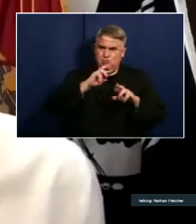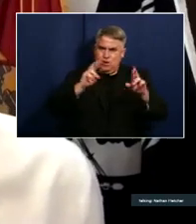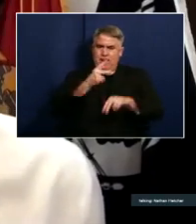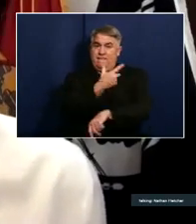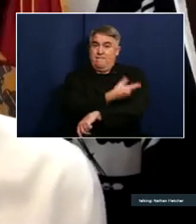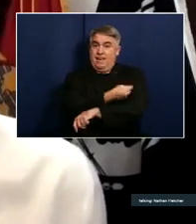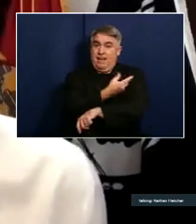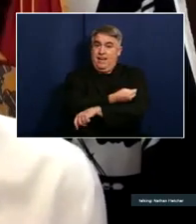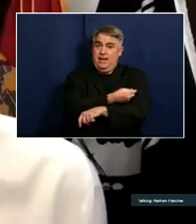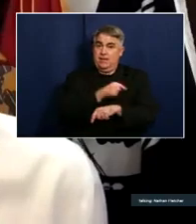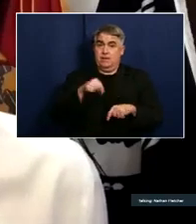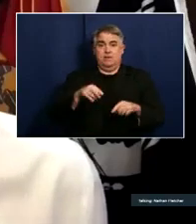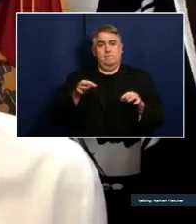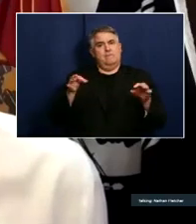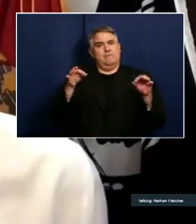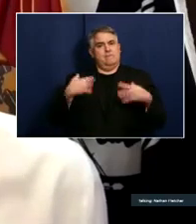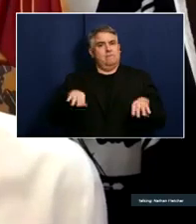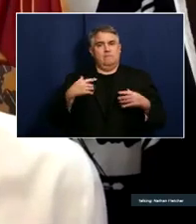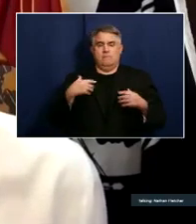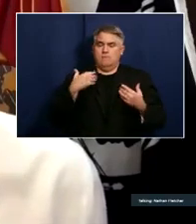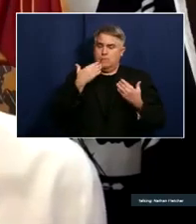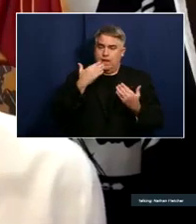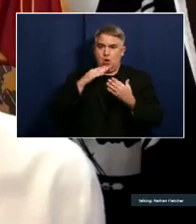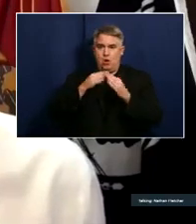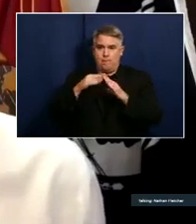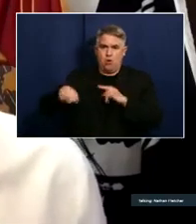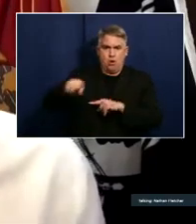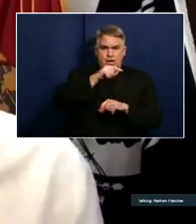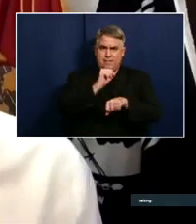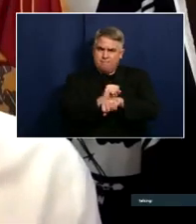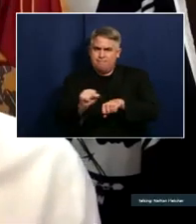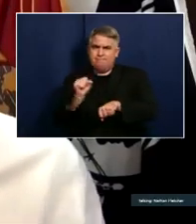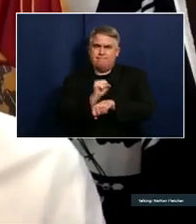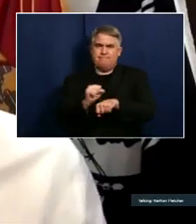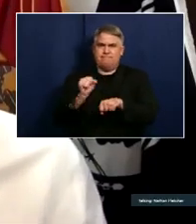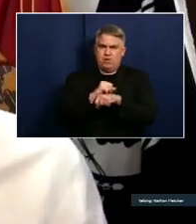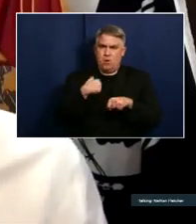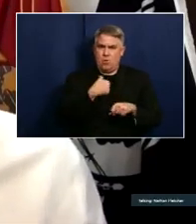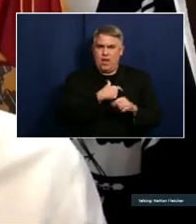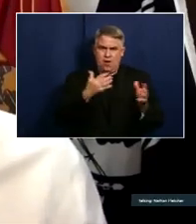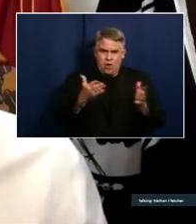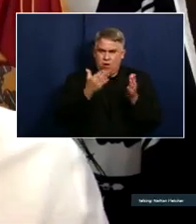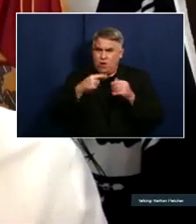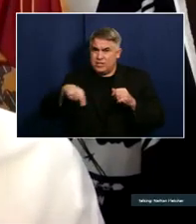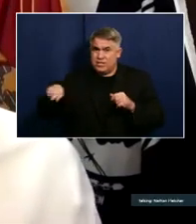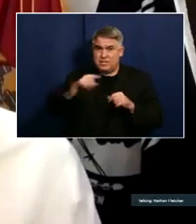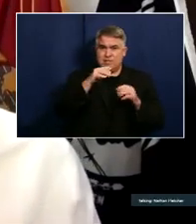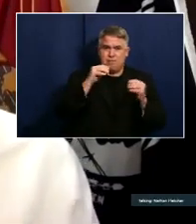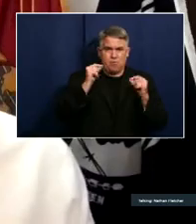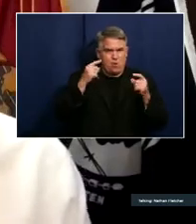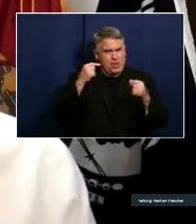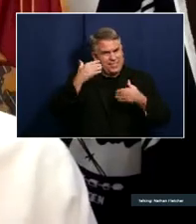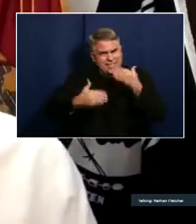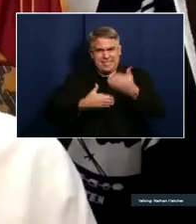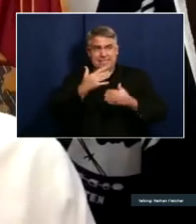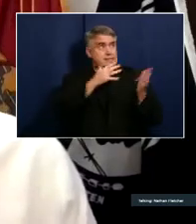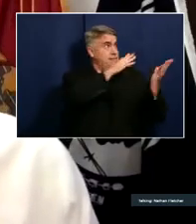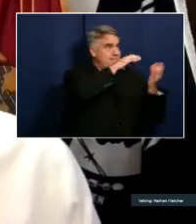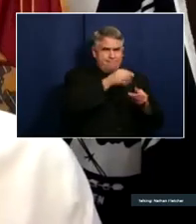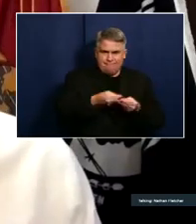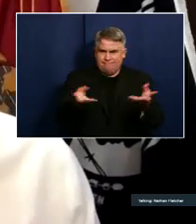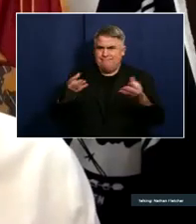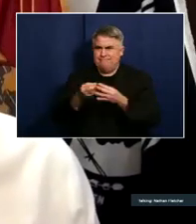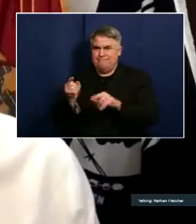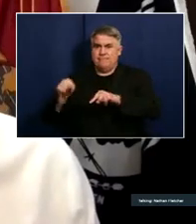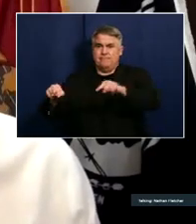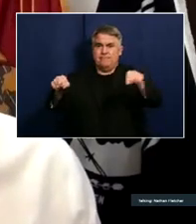this pandemic and move forward. And so we're encouraged. We know that moving fast and doing vaccines, we acknowledge and